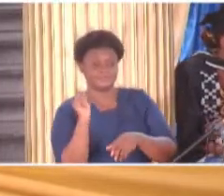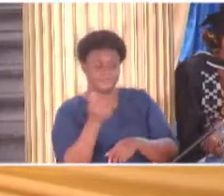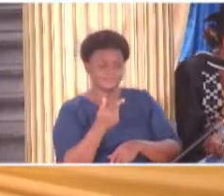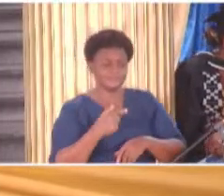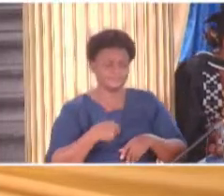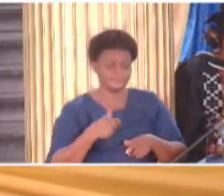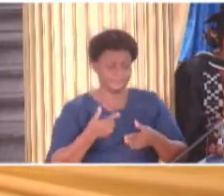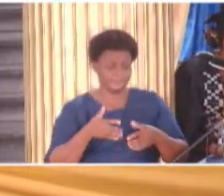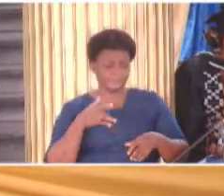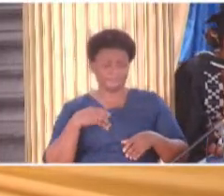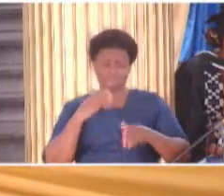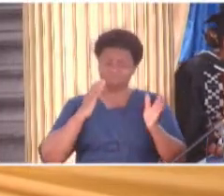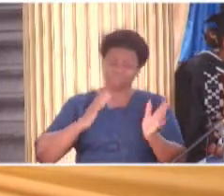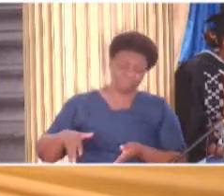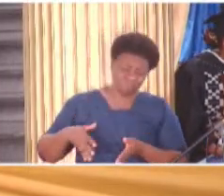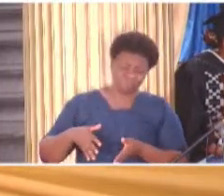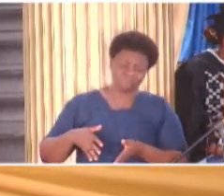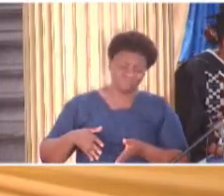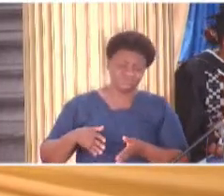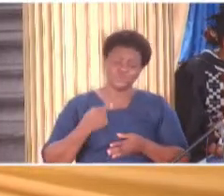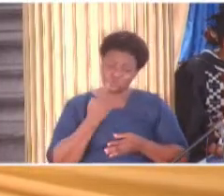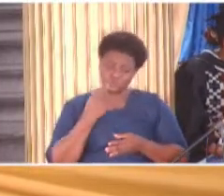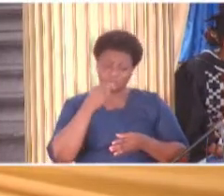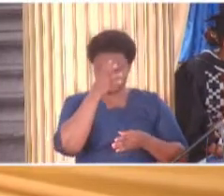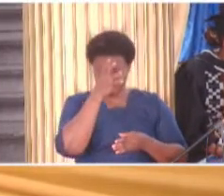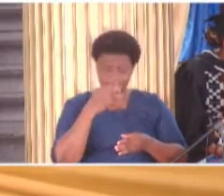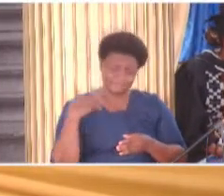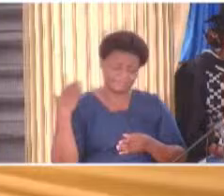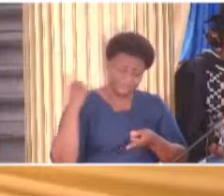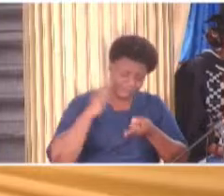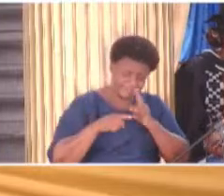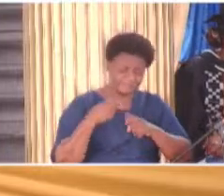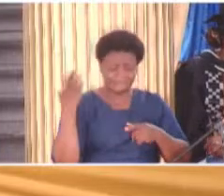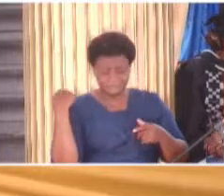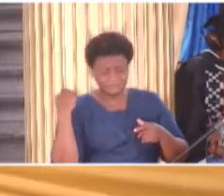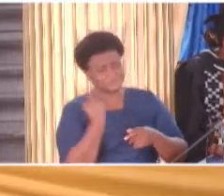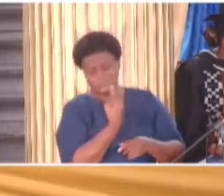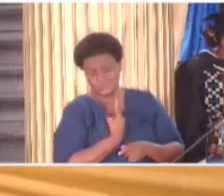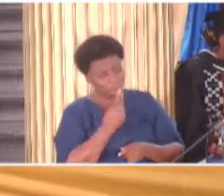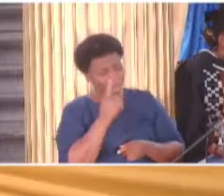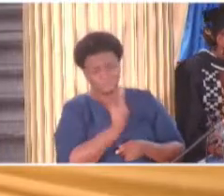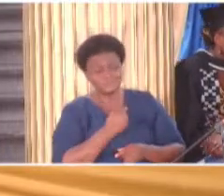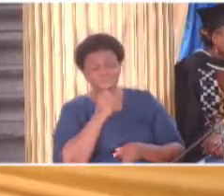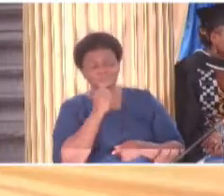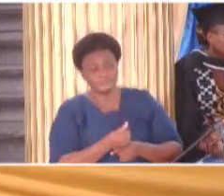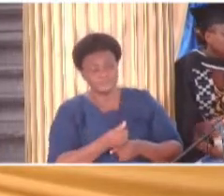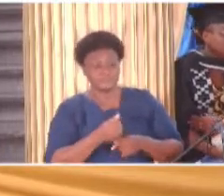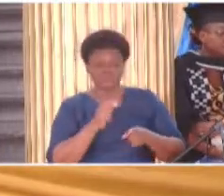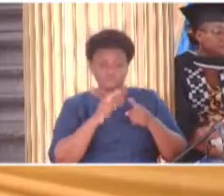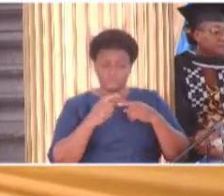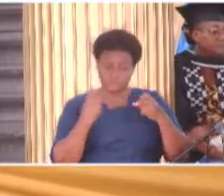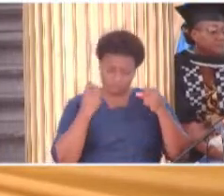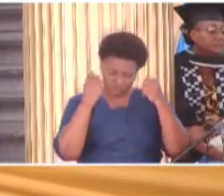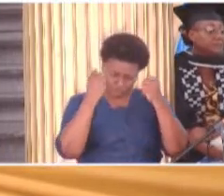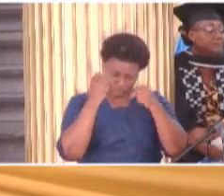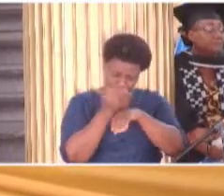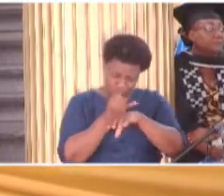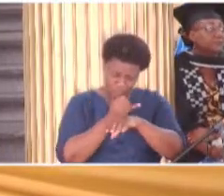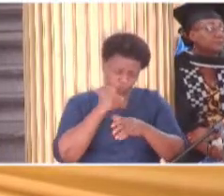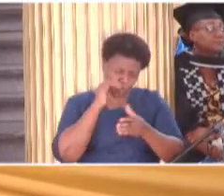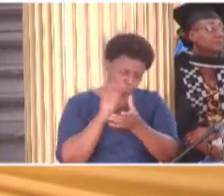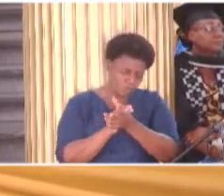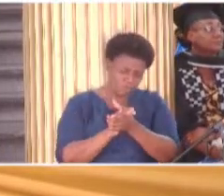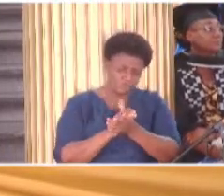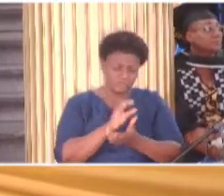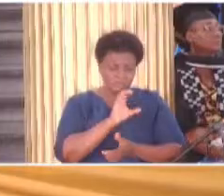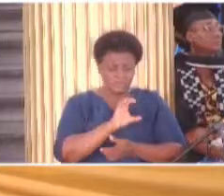quitting, and the friends who constantly reminded us that we were never alone. To my industrious and beloved wife,